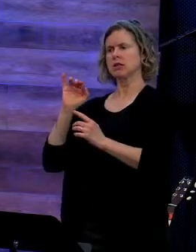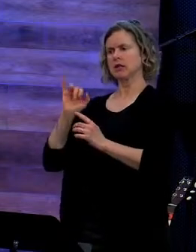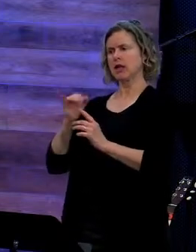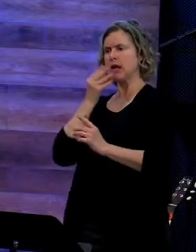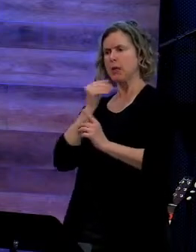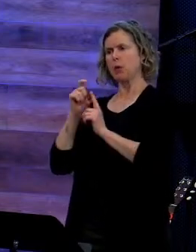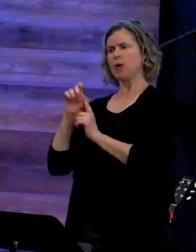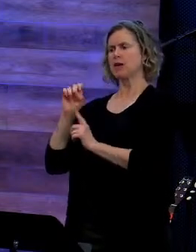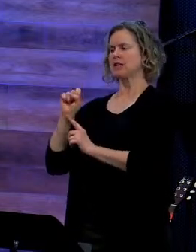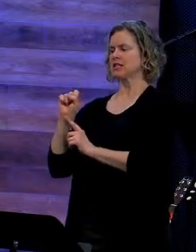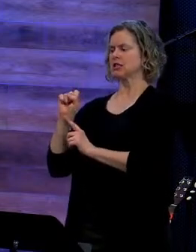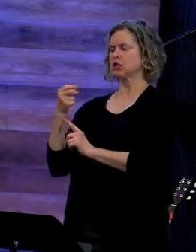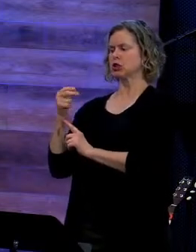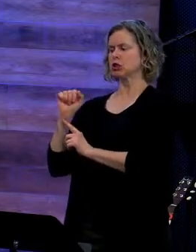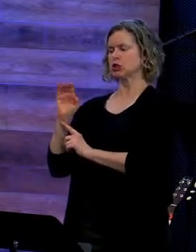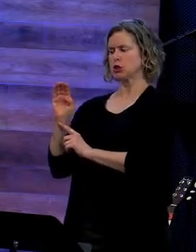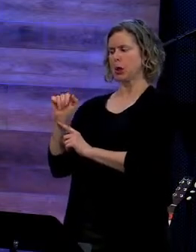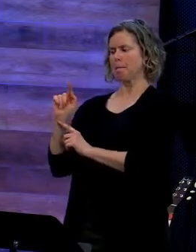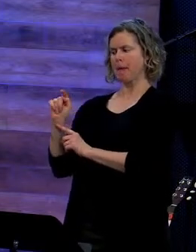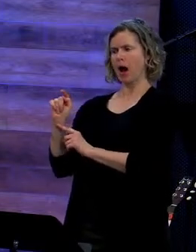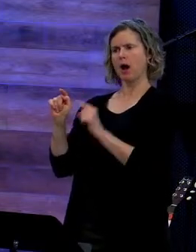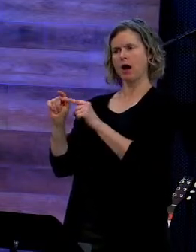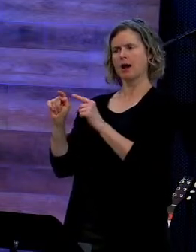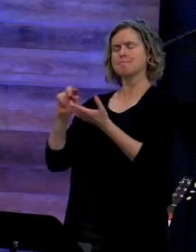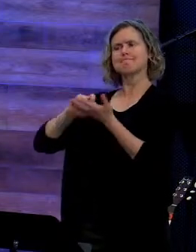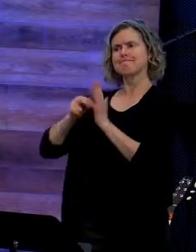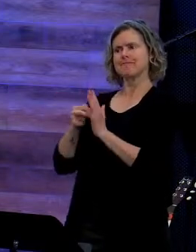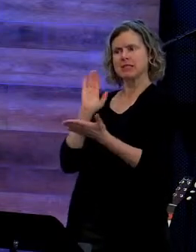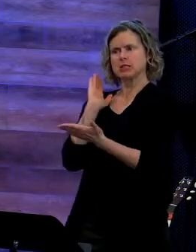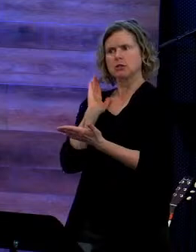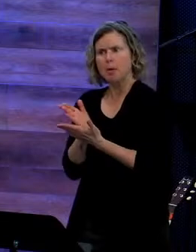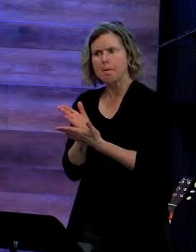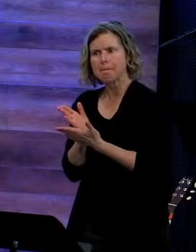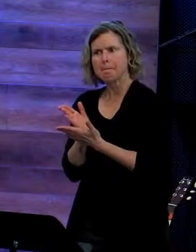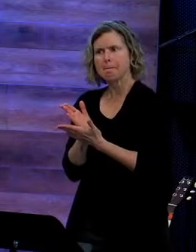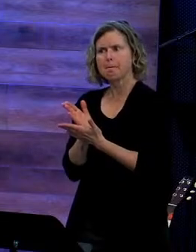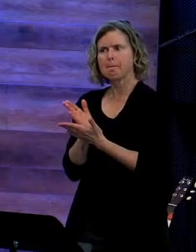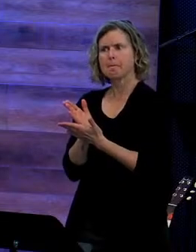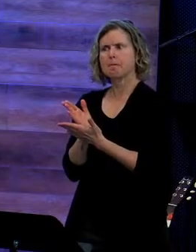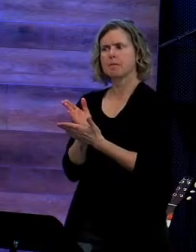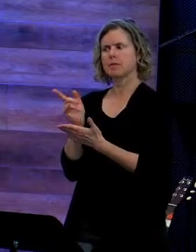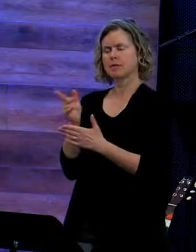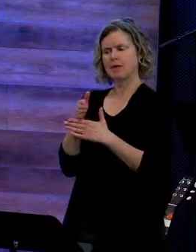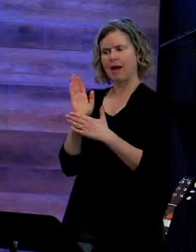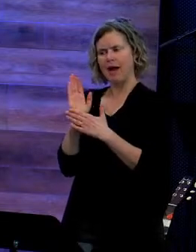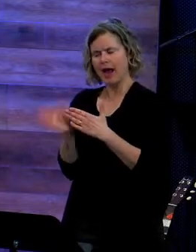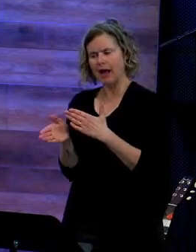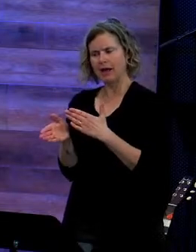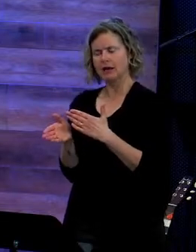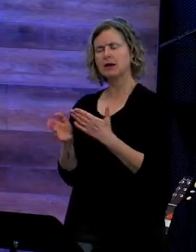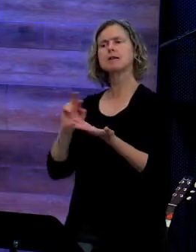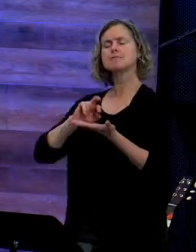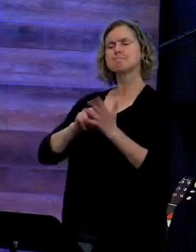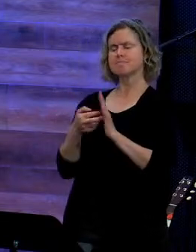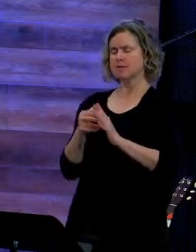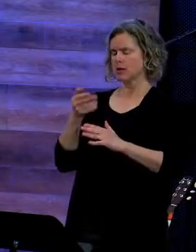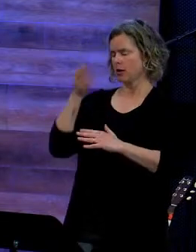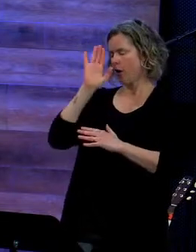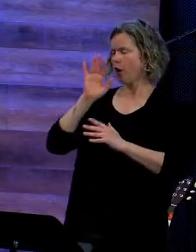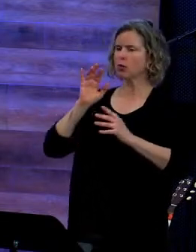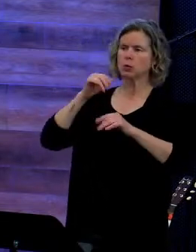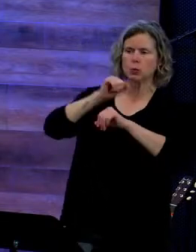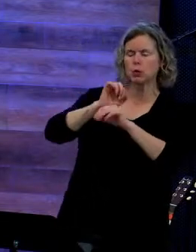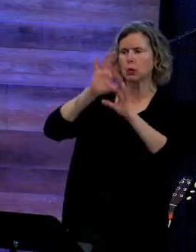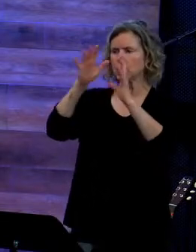means to cease, to stop, to end. God Sabbathed. He ceased from the work